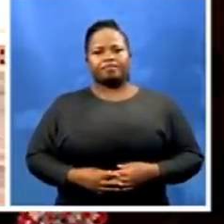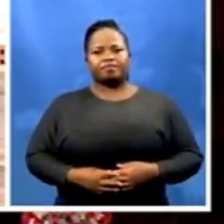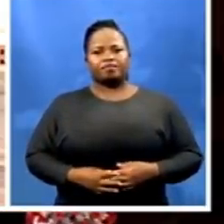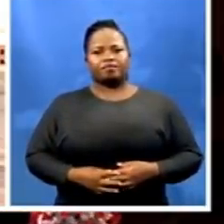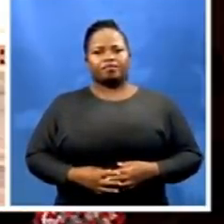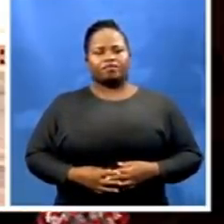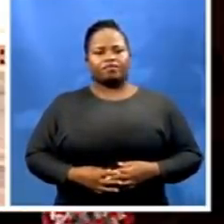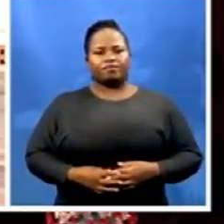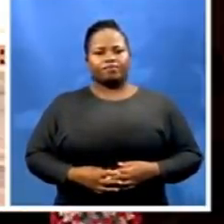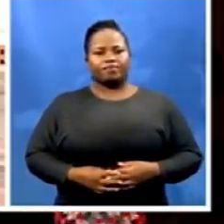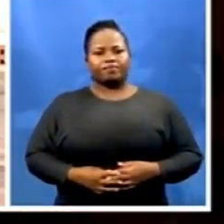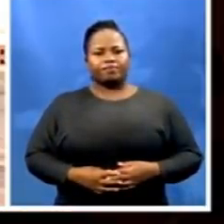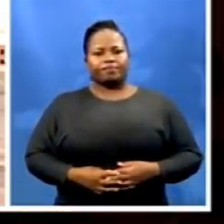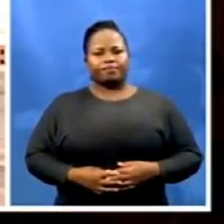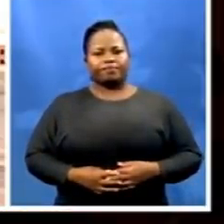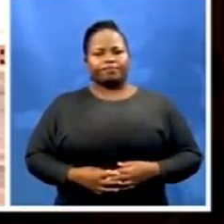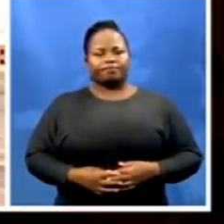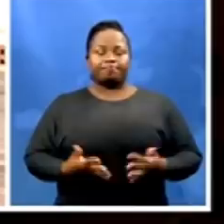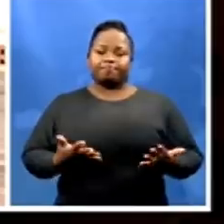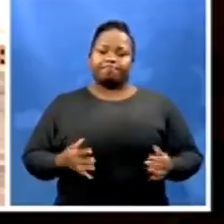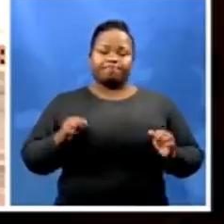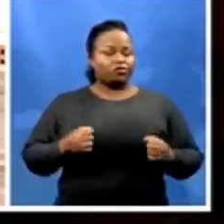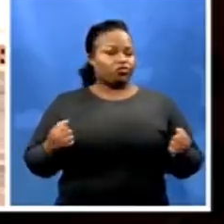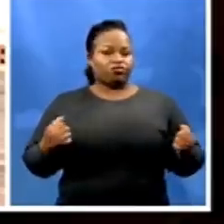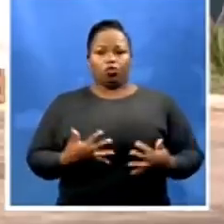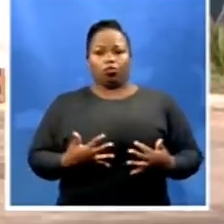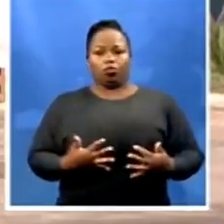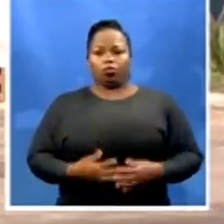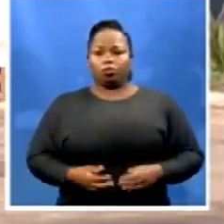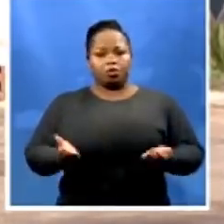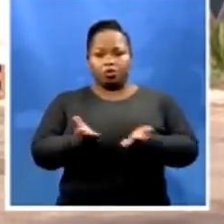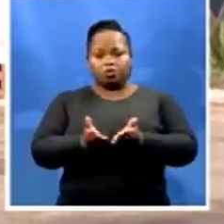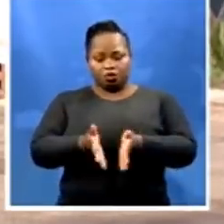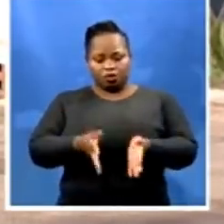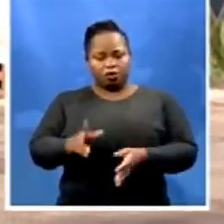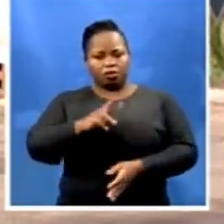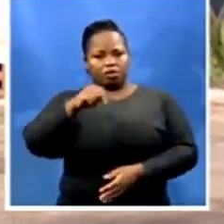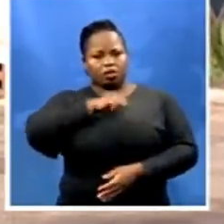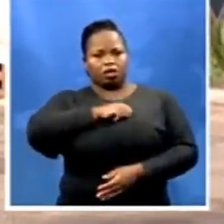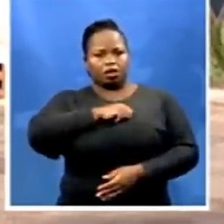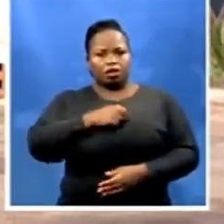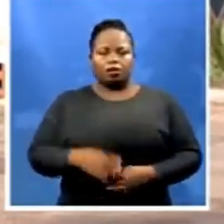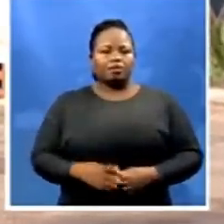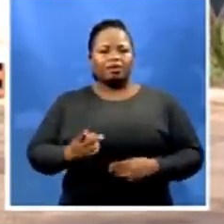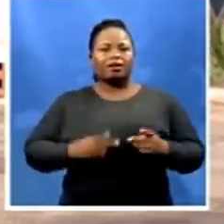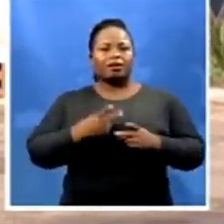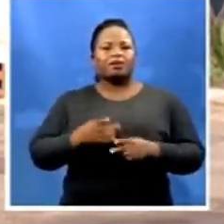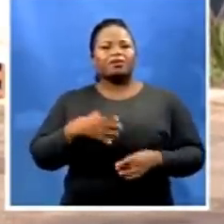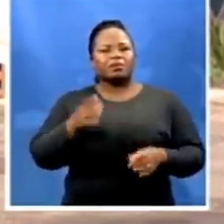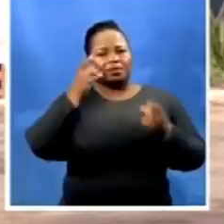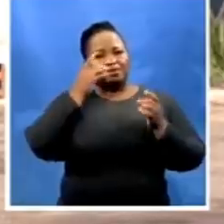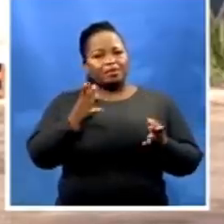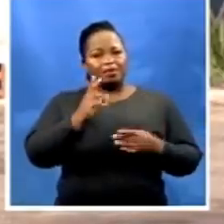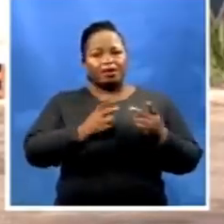Well, it's absolutely shocking for the schools here in KZN, Blaine. And I must make mention of the fact that it's now 28 schools